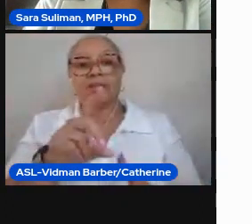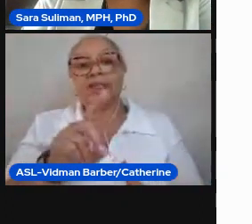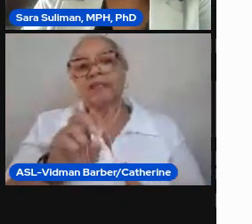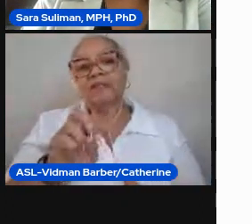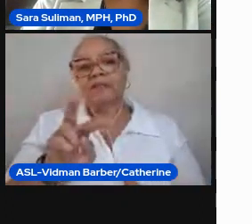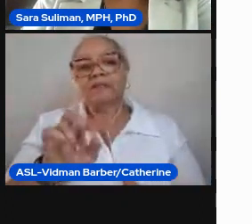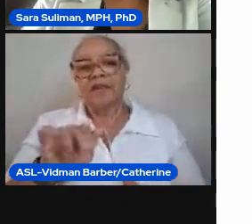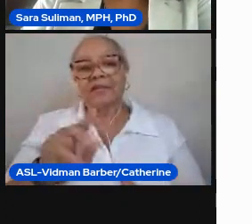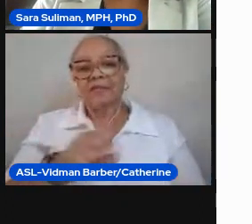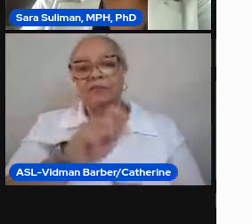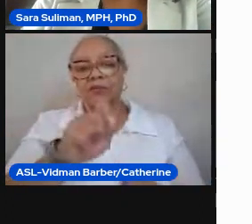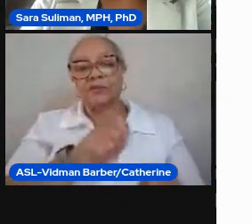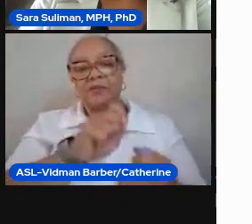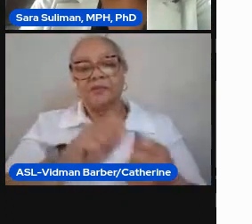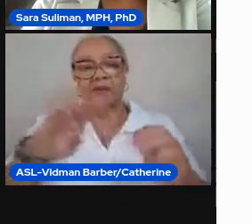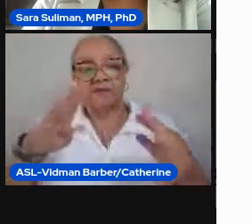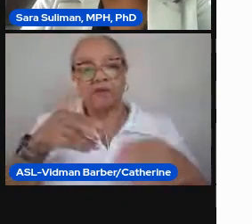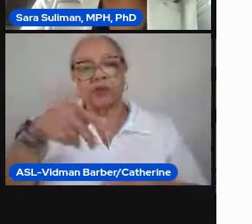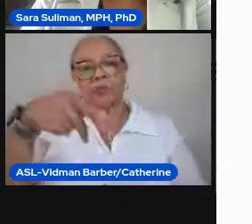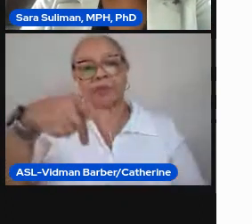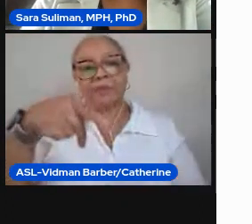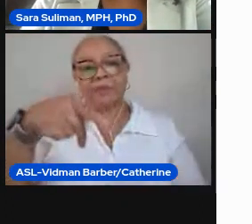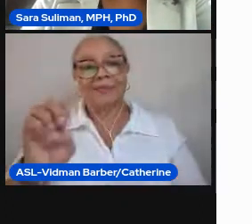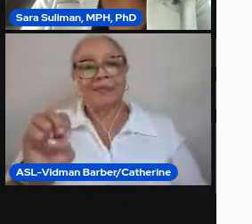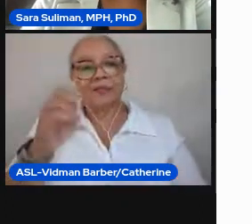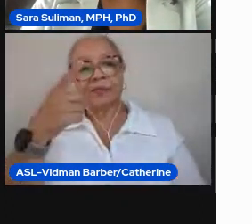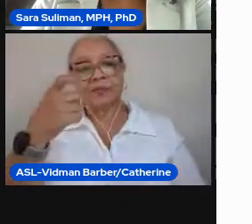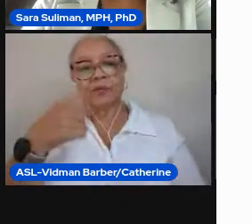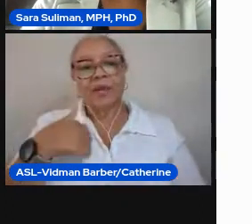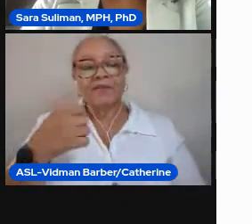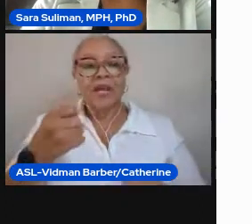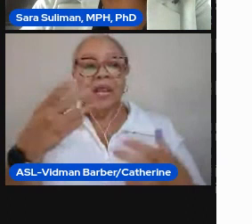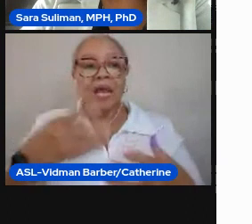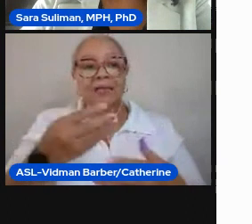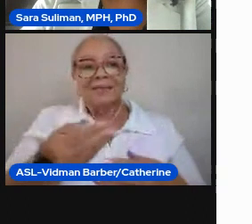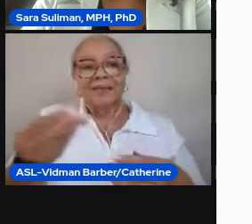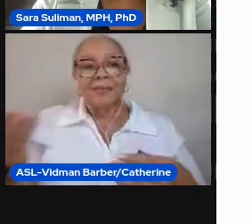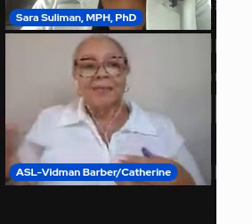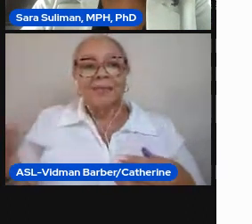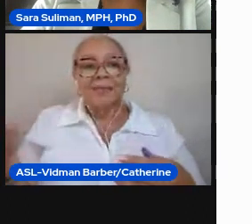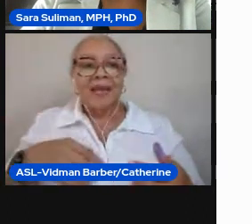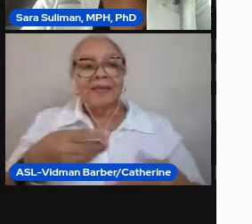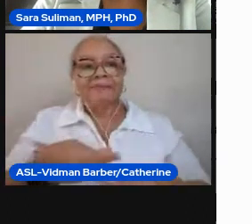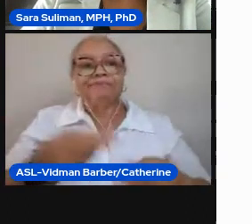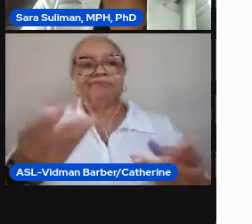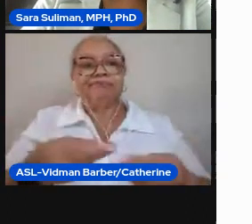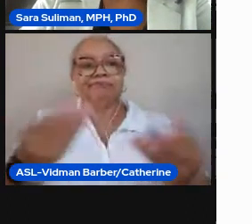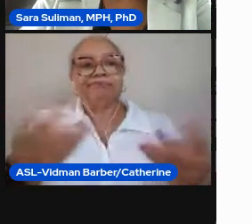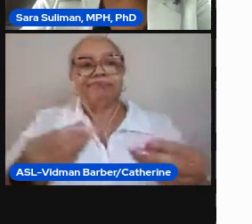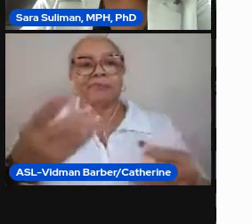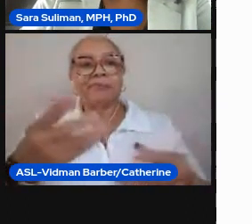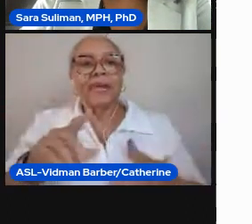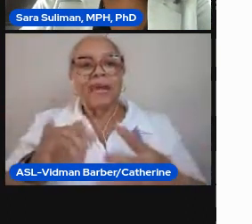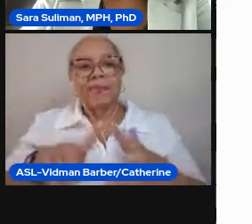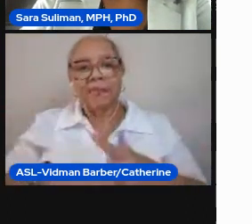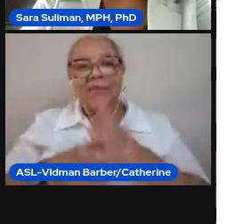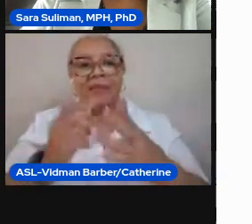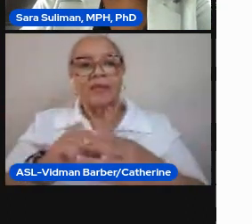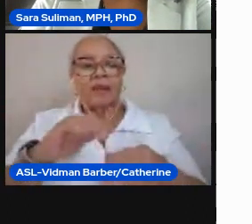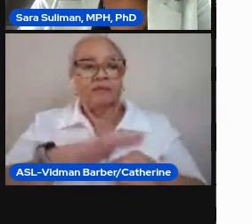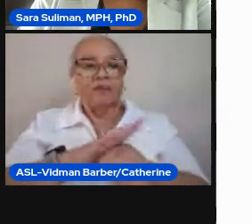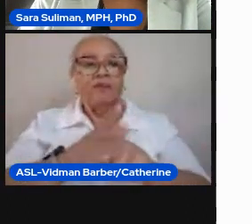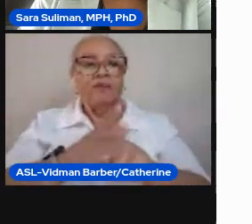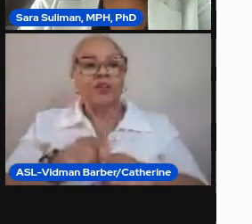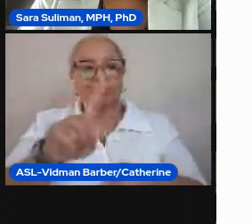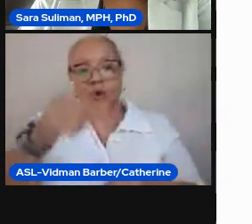a specific focus on PPEs because we were having a lot of supply chain issues at the beginning of the pandemic, as we all recall.